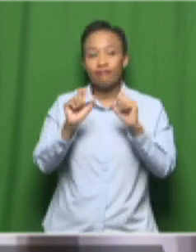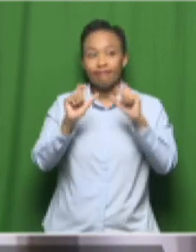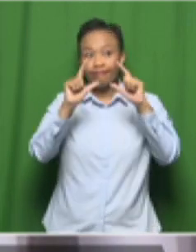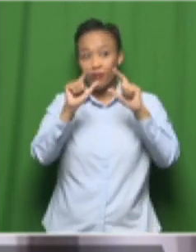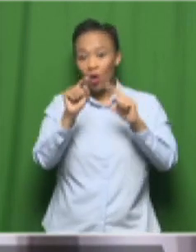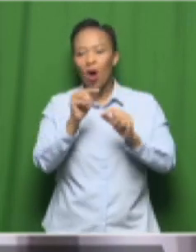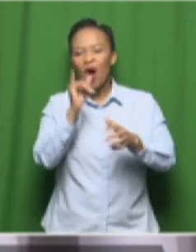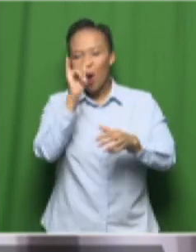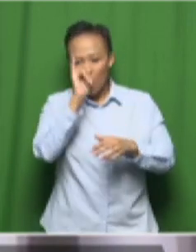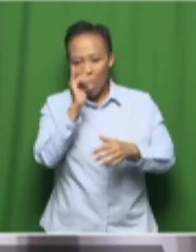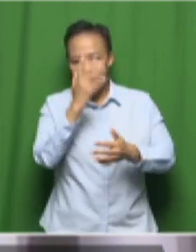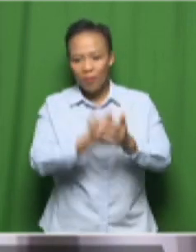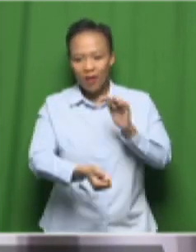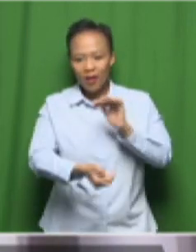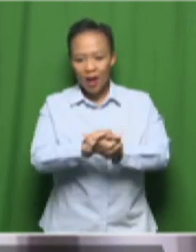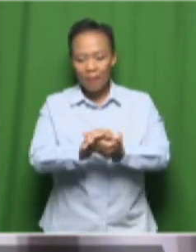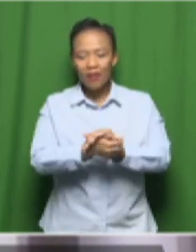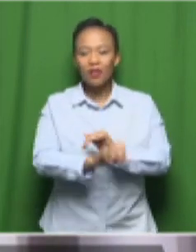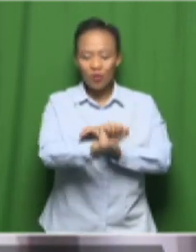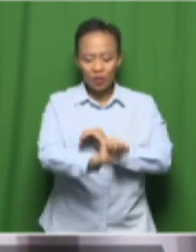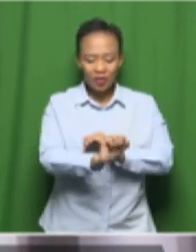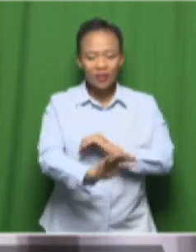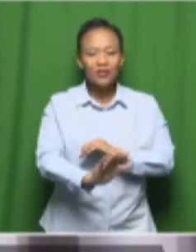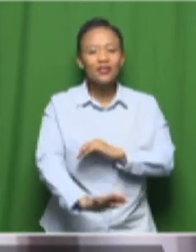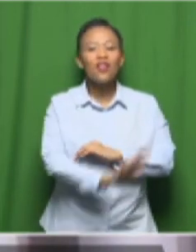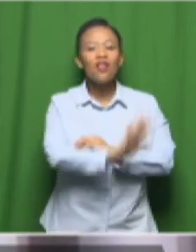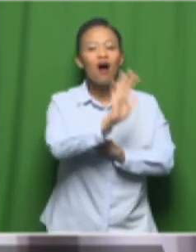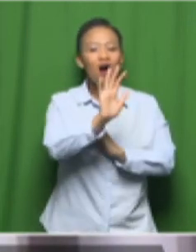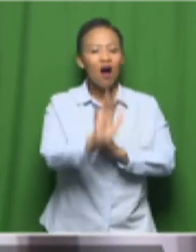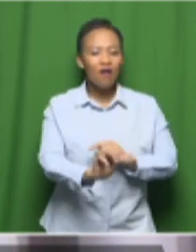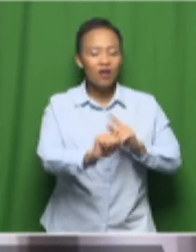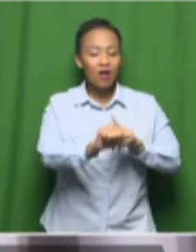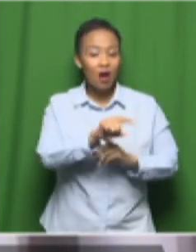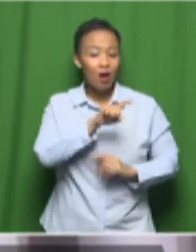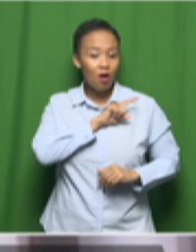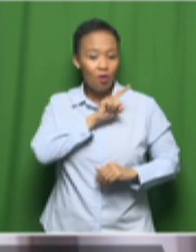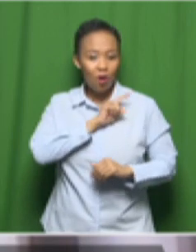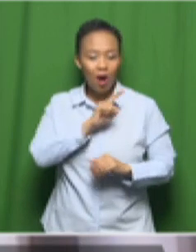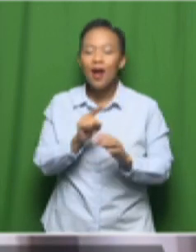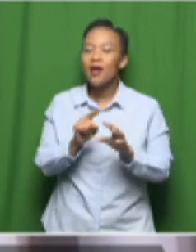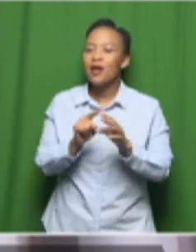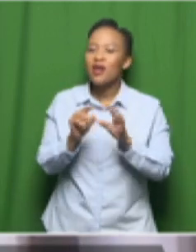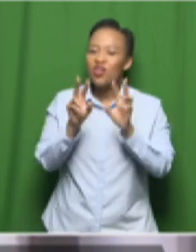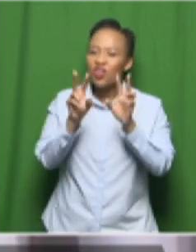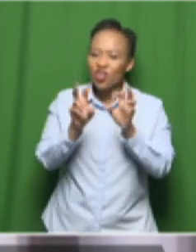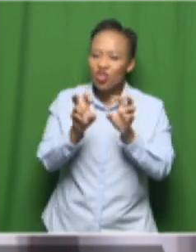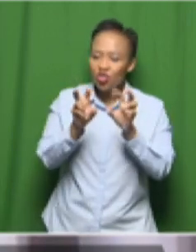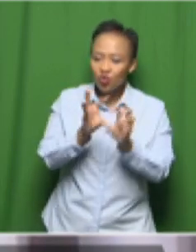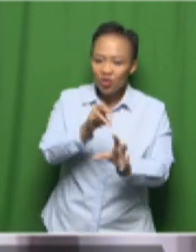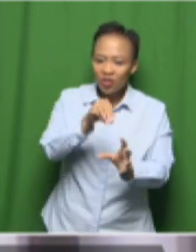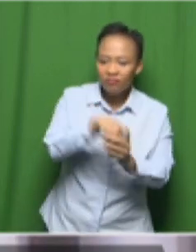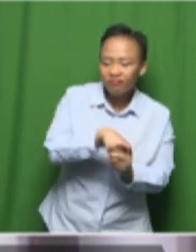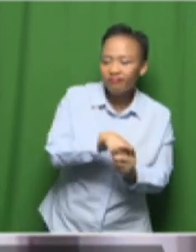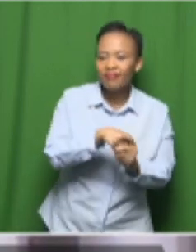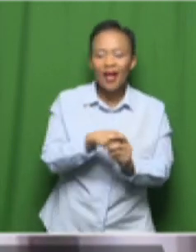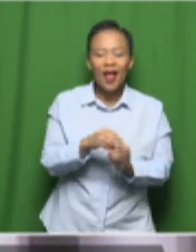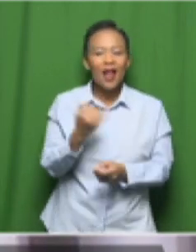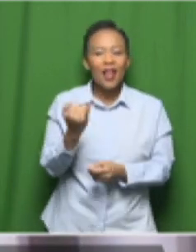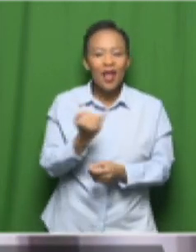that are often looked away from because it involves matters that we often don't like to speak about, such as sex